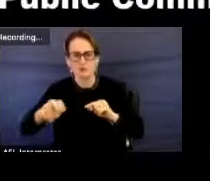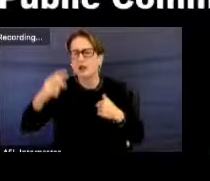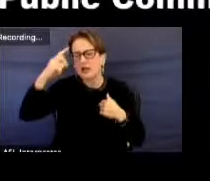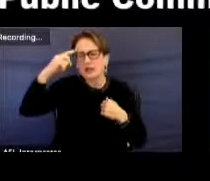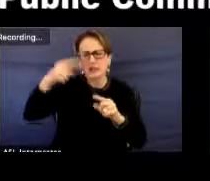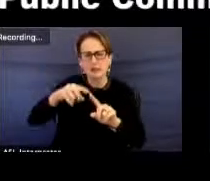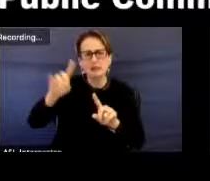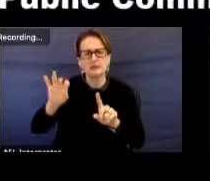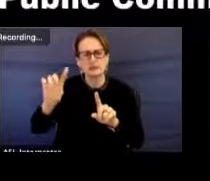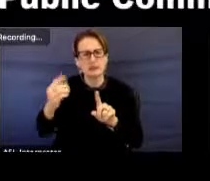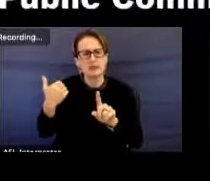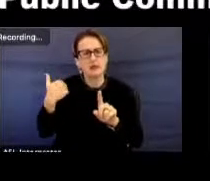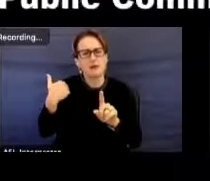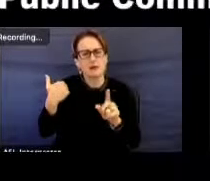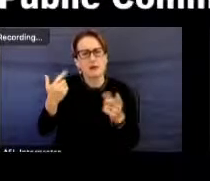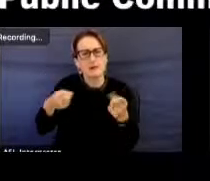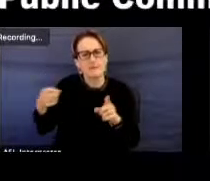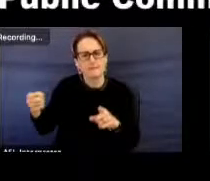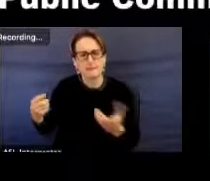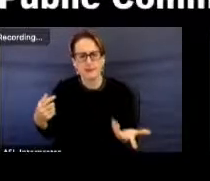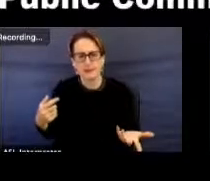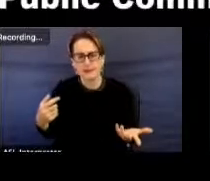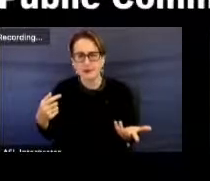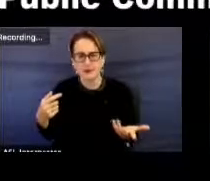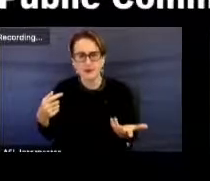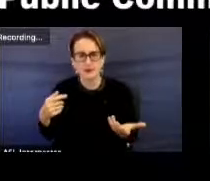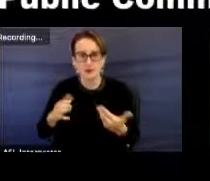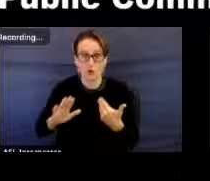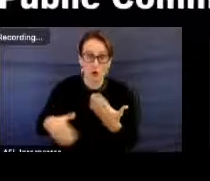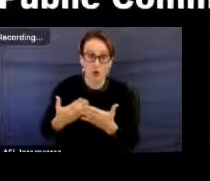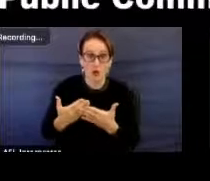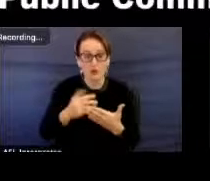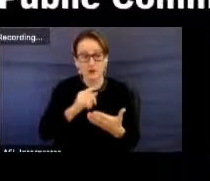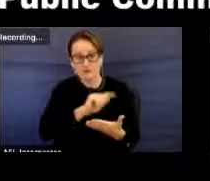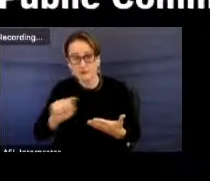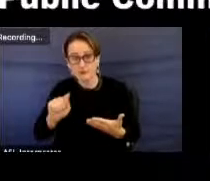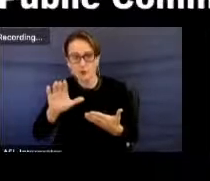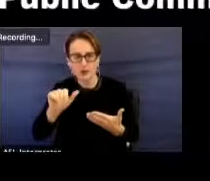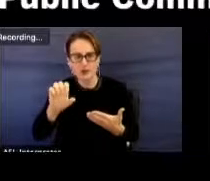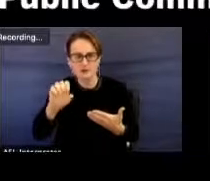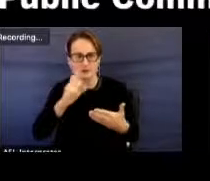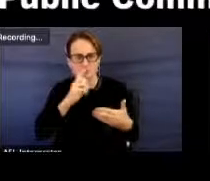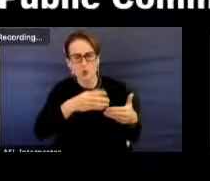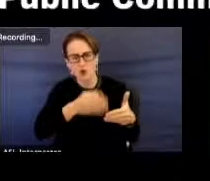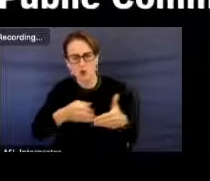all cases were concluded in our favor. So,